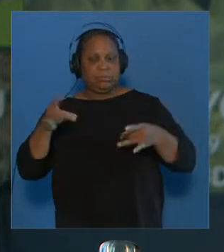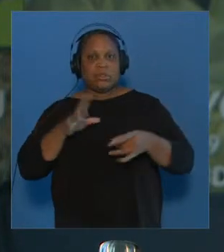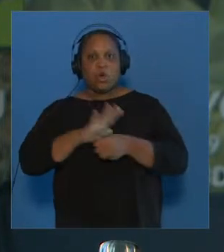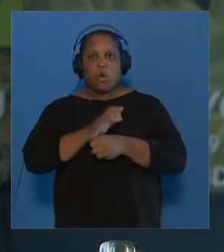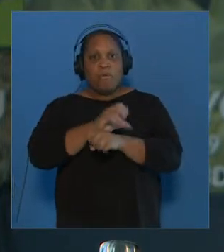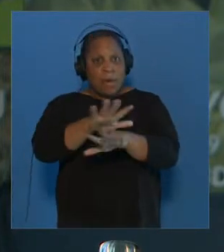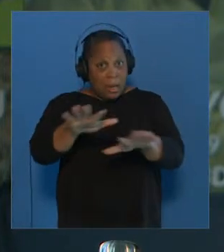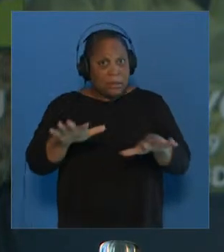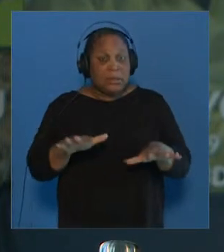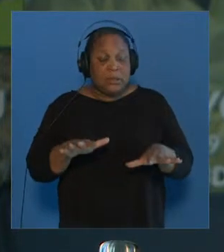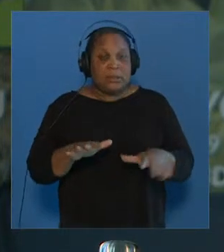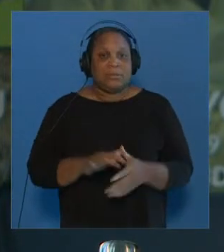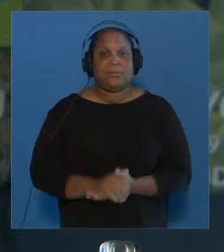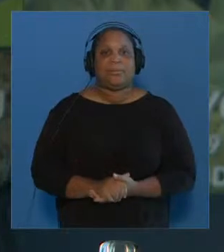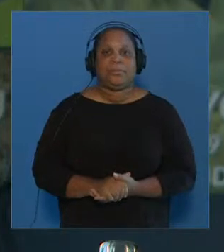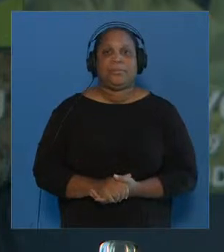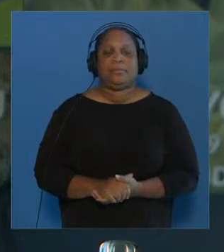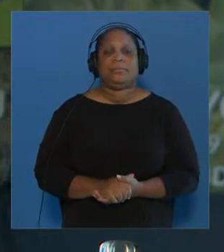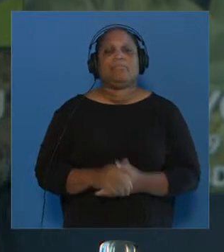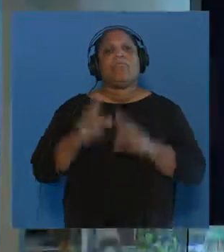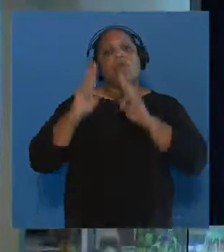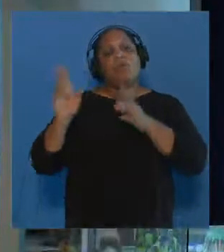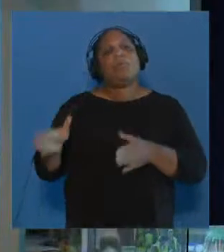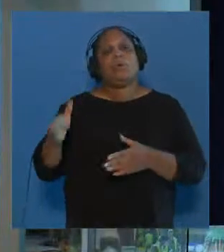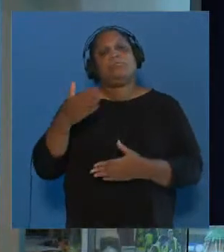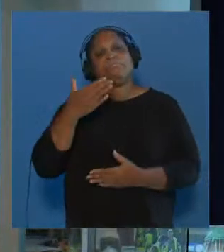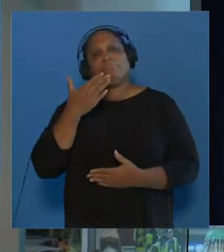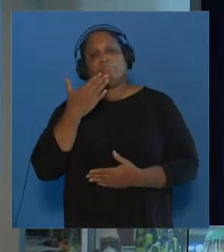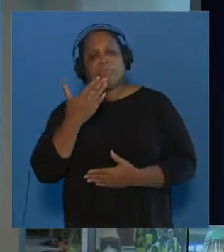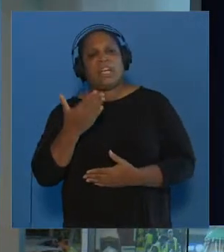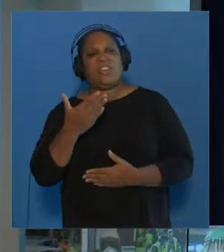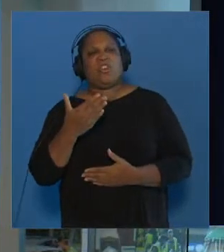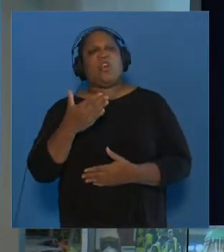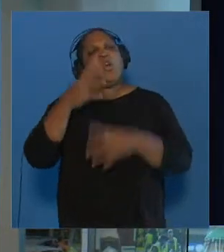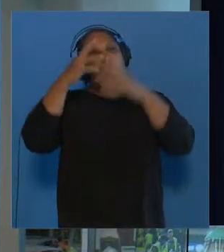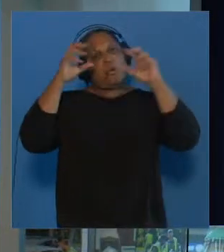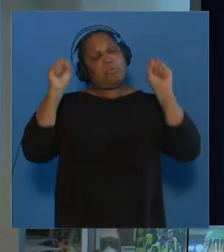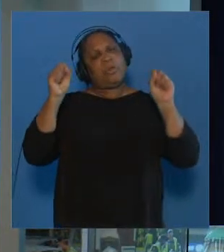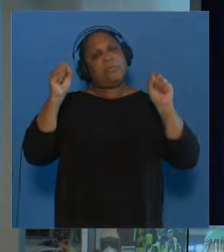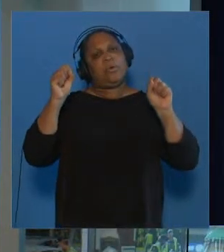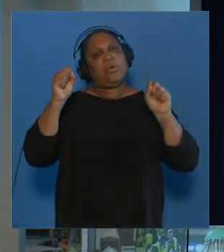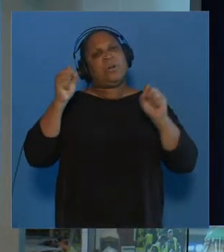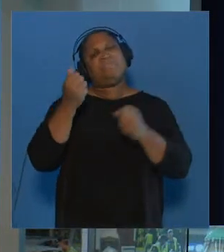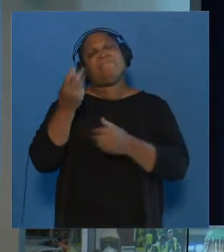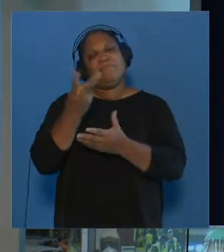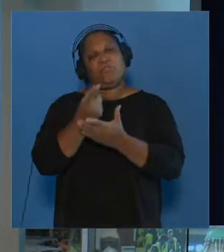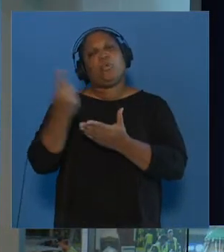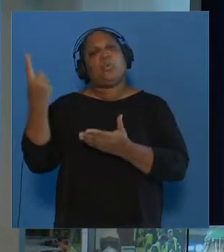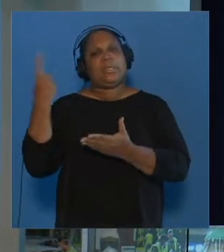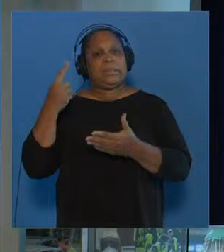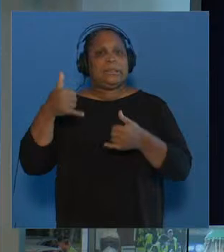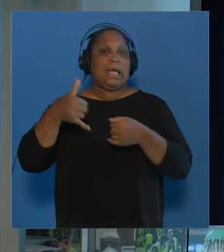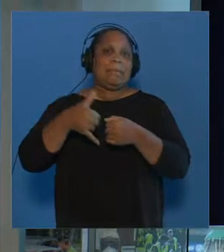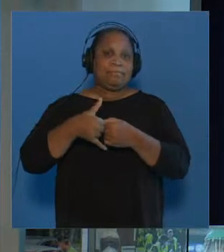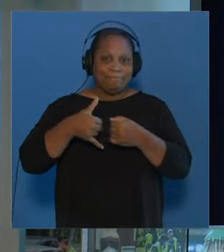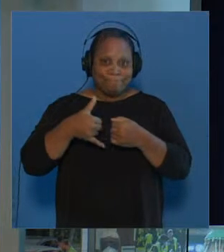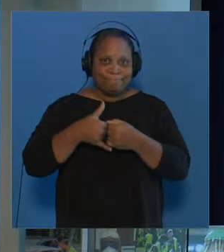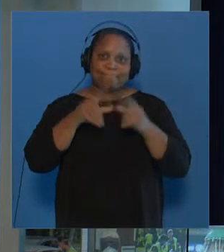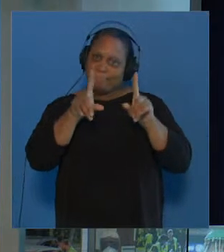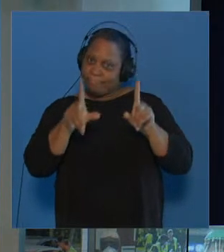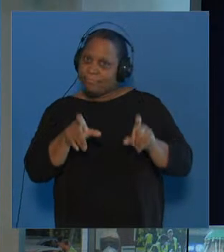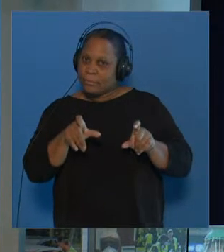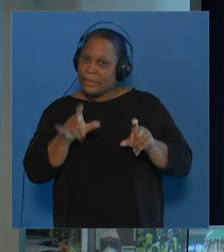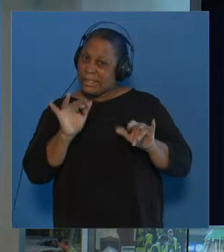COVID-19. Thank you. Premier, some weeks back you mentioned about antibody testings. Are we